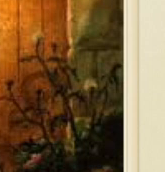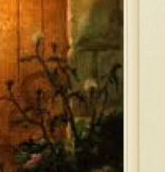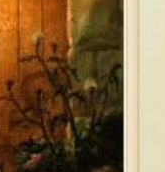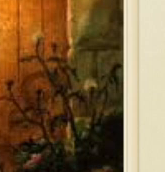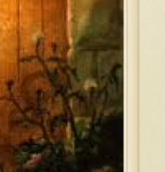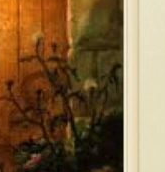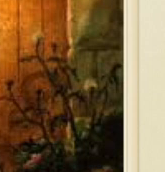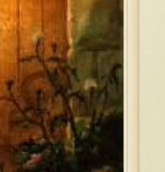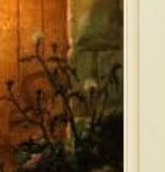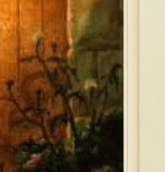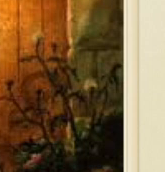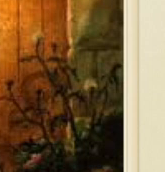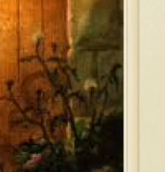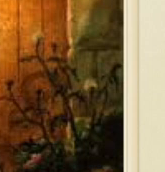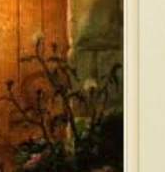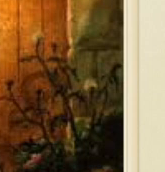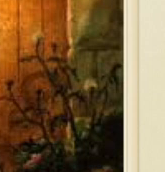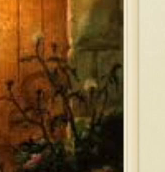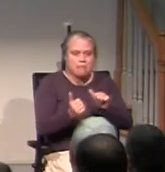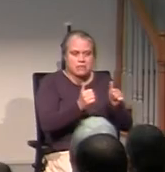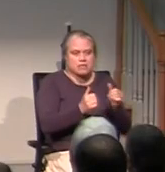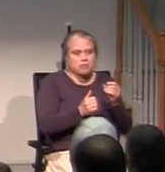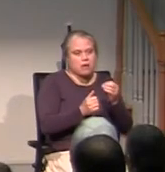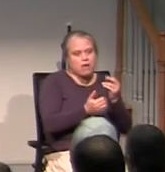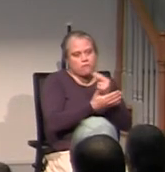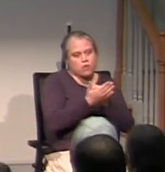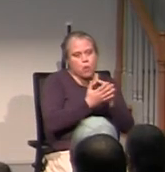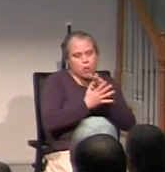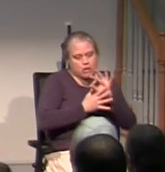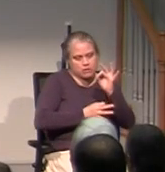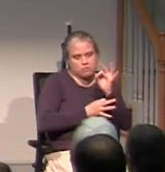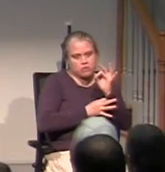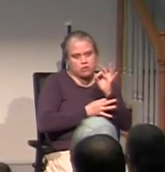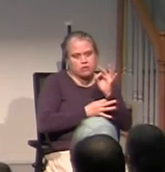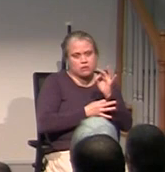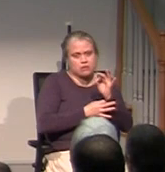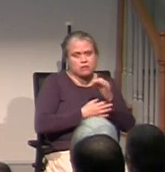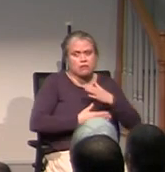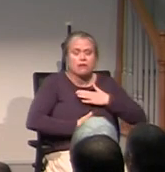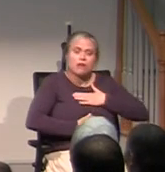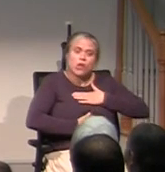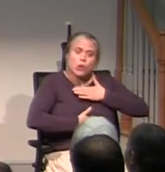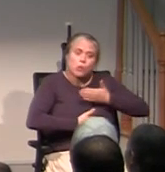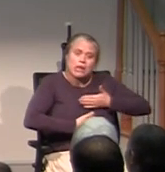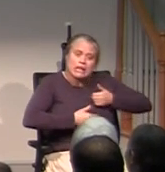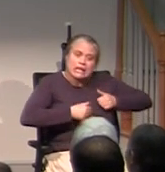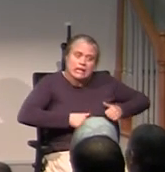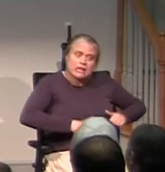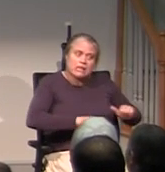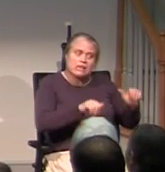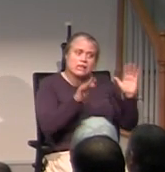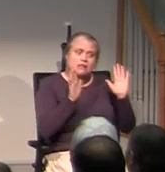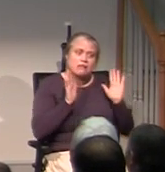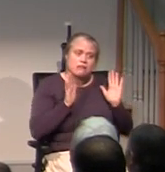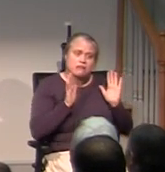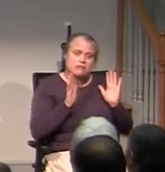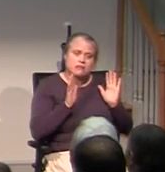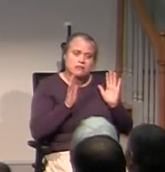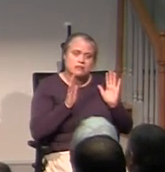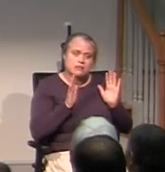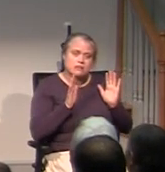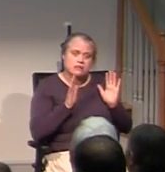for the baptism of the Holy Spirit. Yeah. Will we yield to the heavenly bridegroom now and let